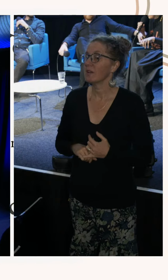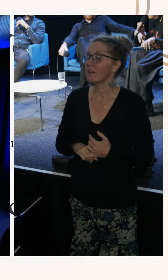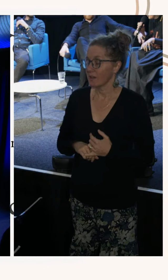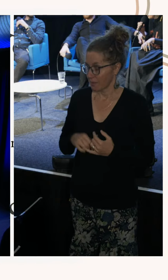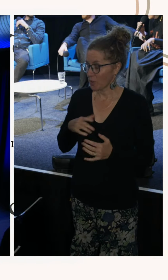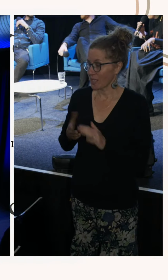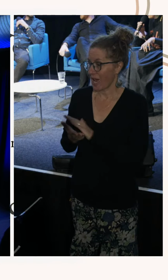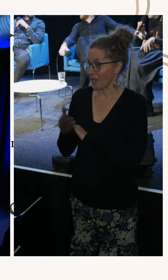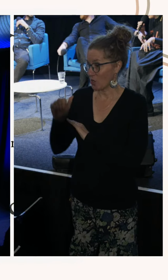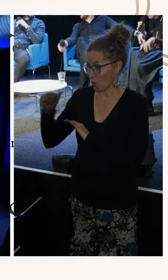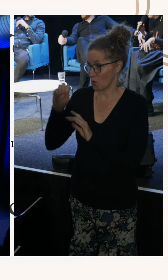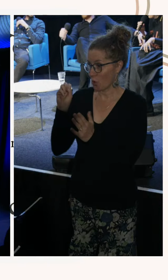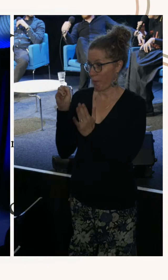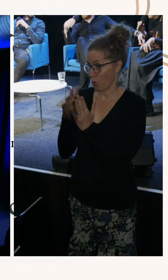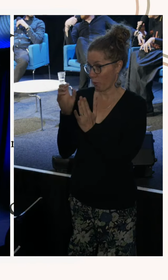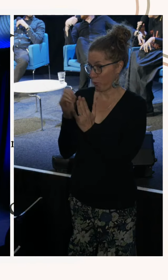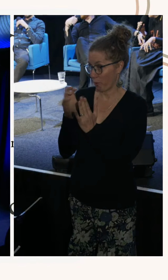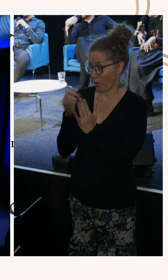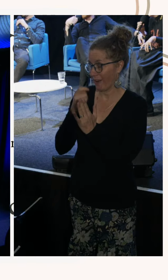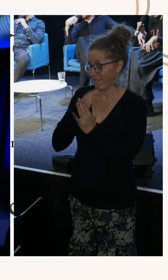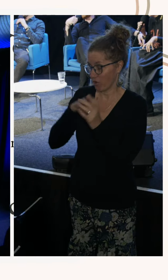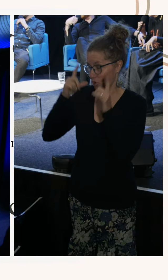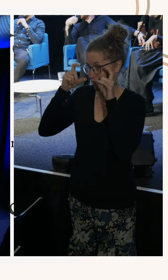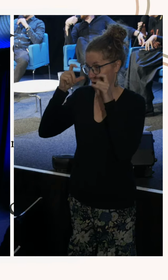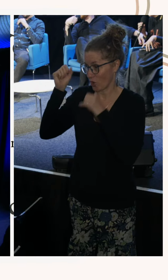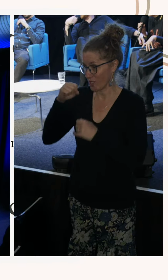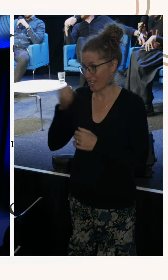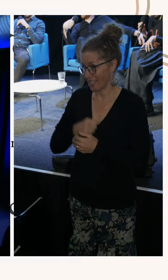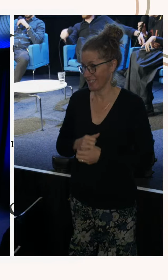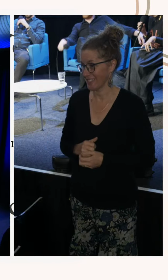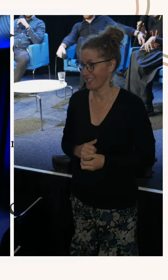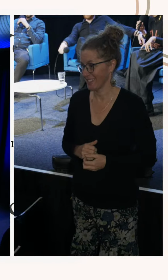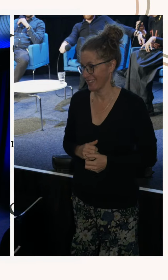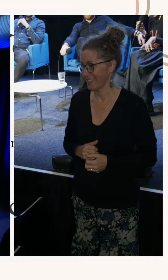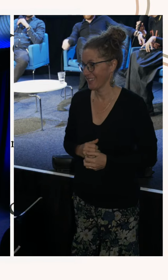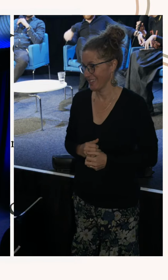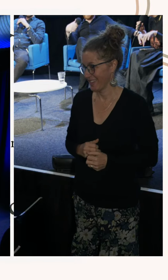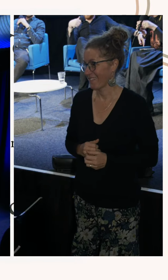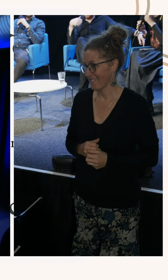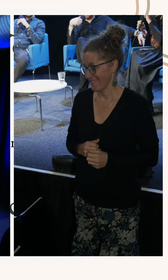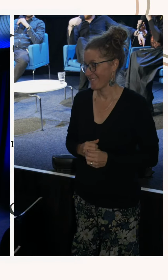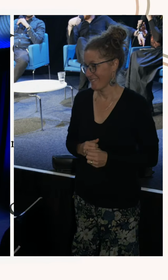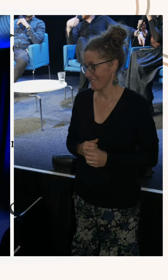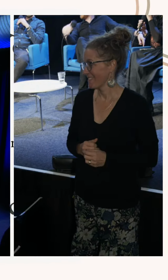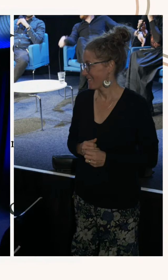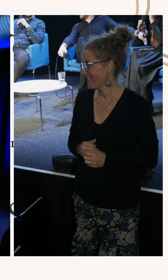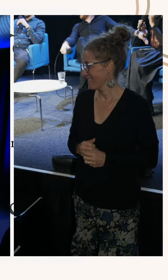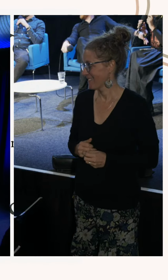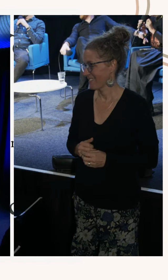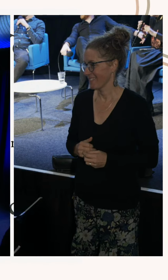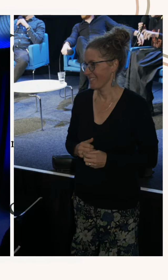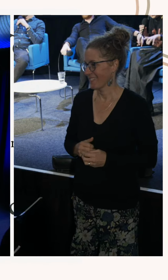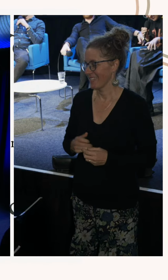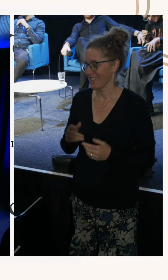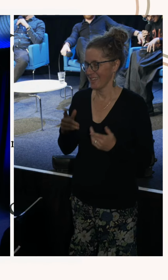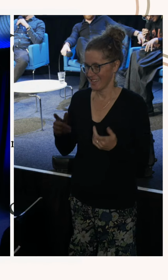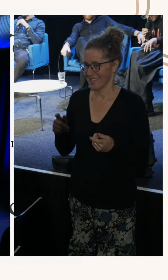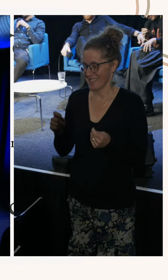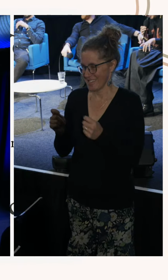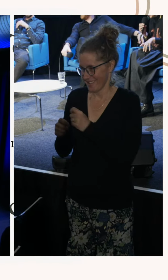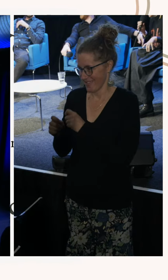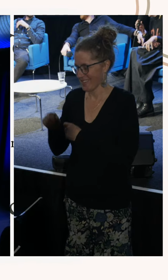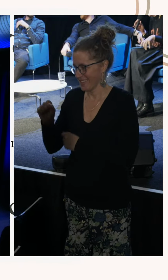your tenure, you did put several There photos were a of few him of those, Jeff. Yeah. on Overland What can I covers. say? Kept coming back. Christos shifts units.